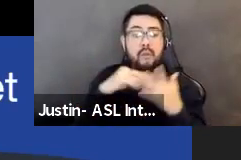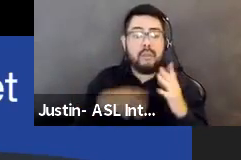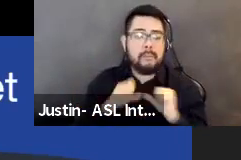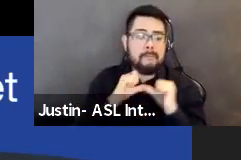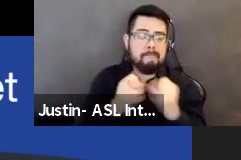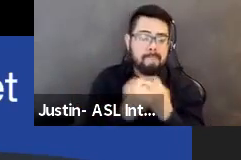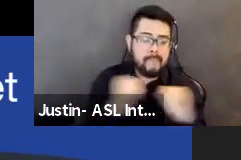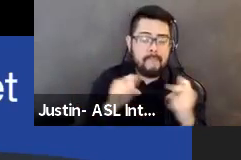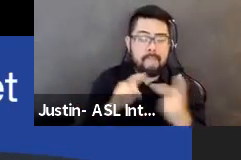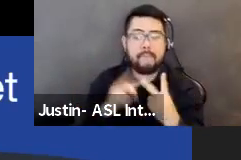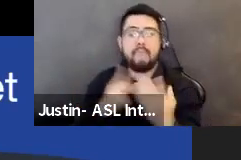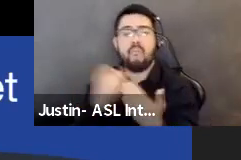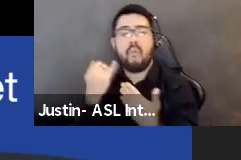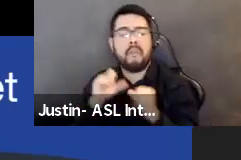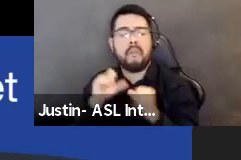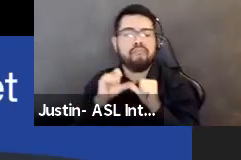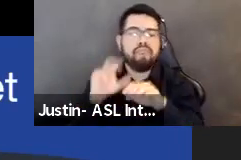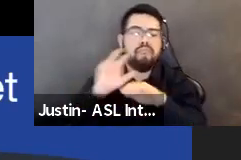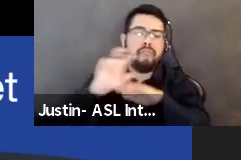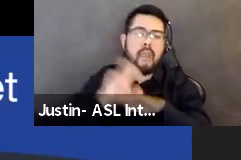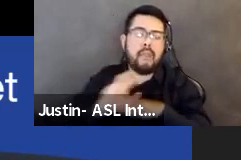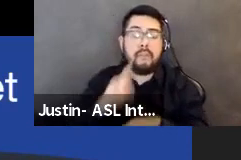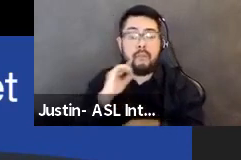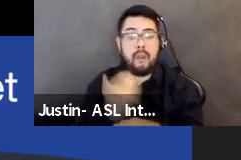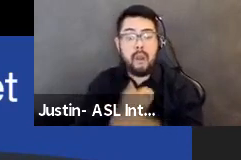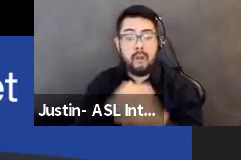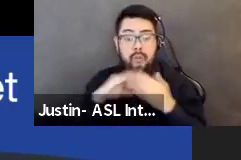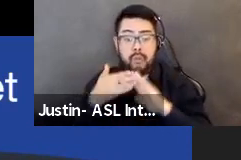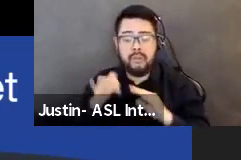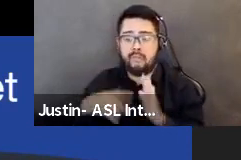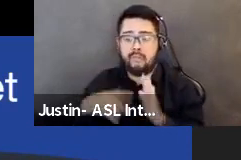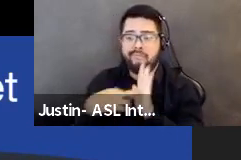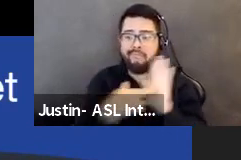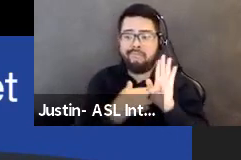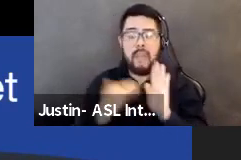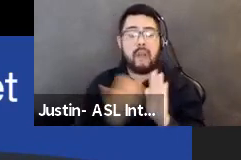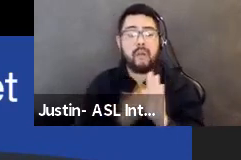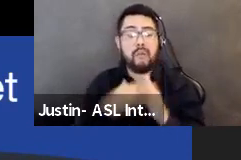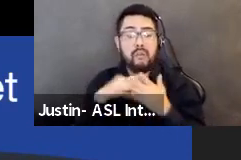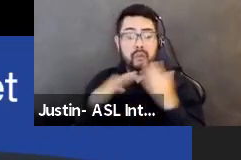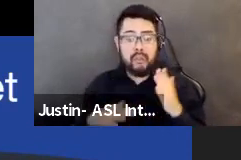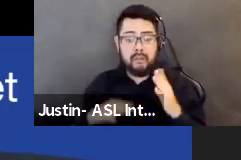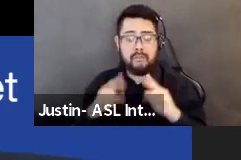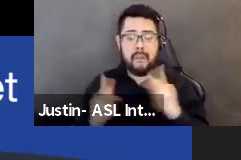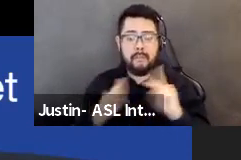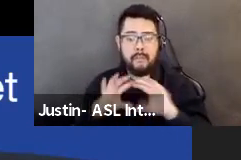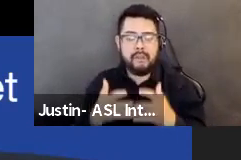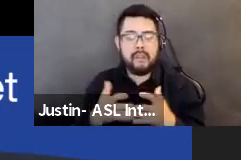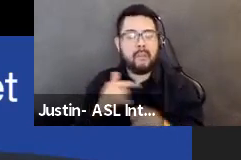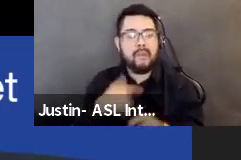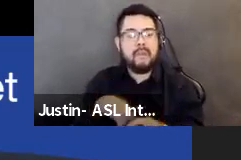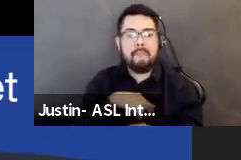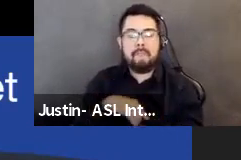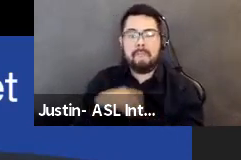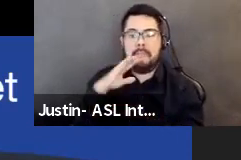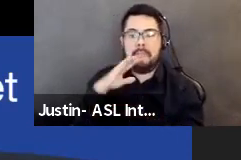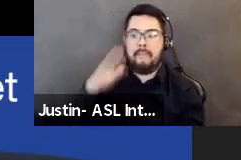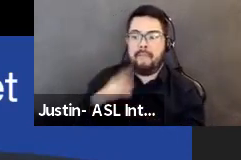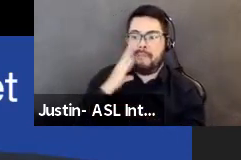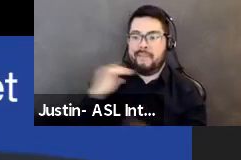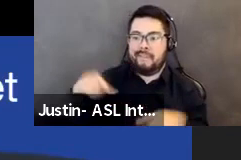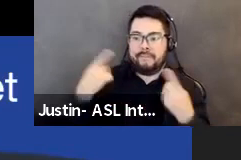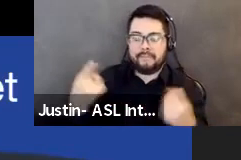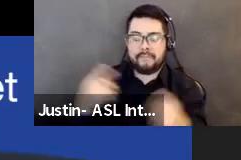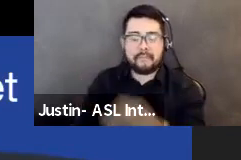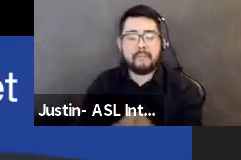projects that continue to invest in communities that represent our student body and that have not seen investment previously we began this